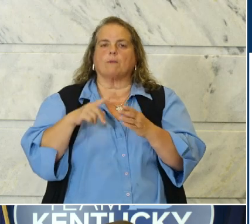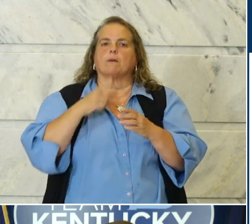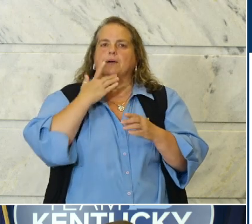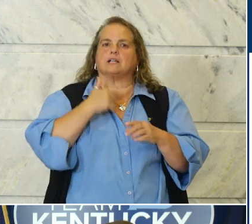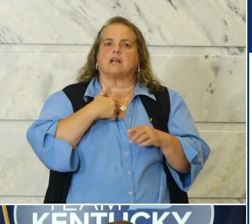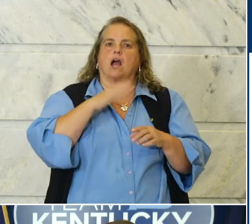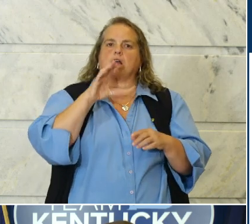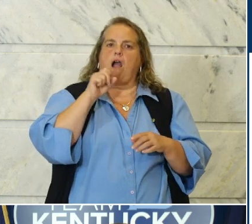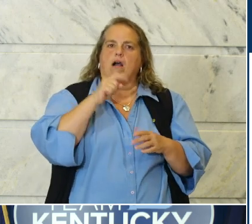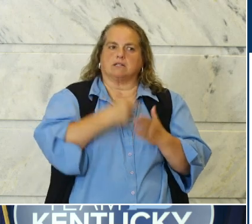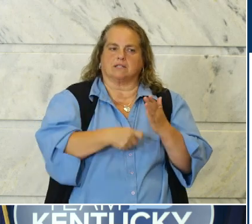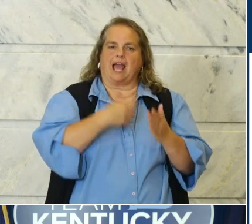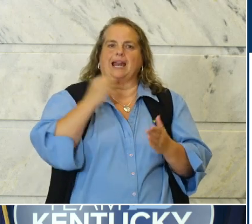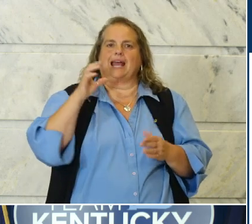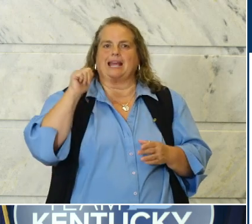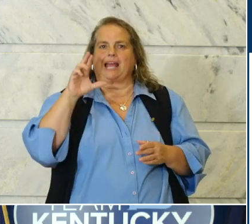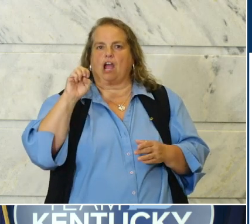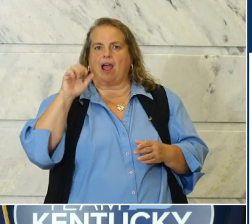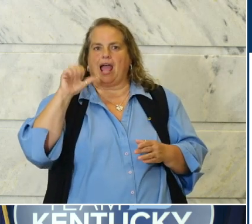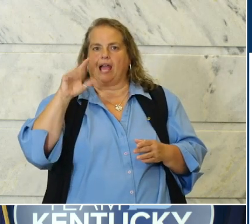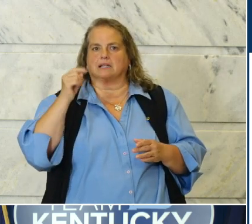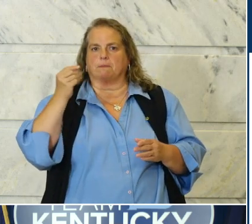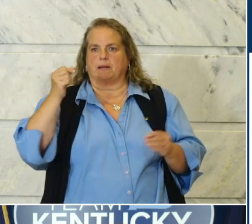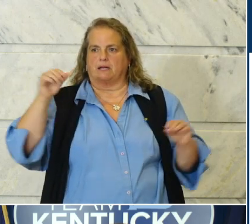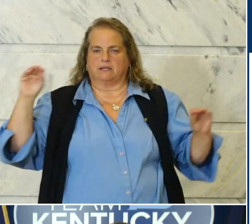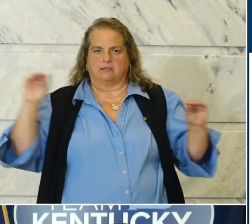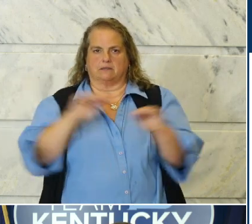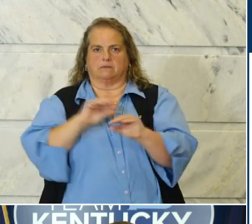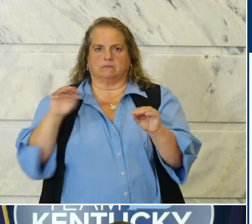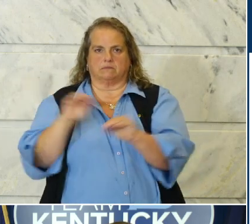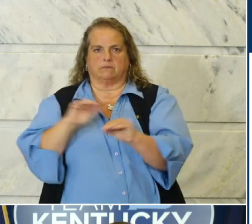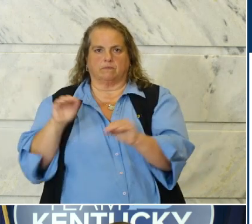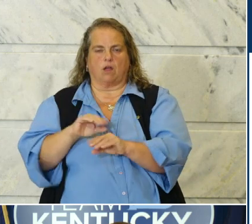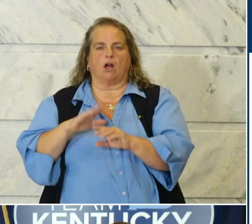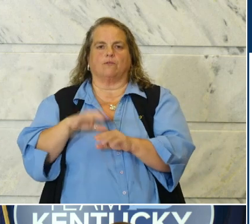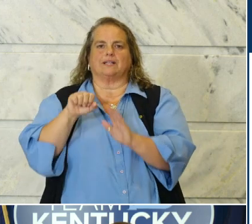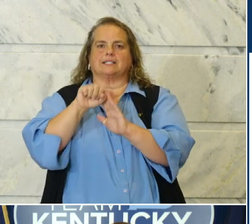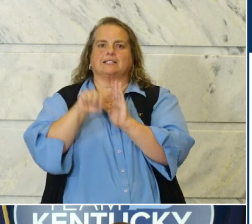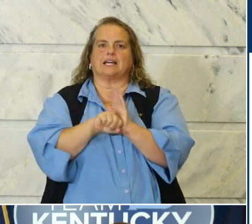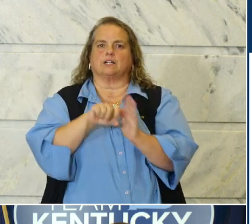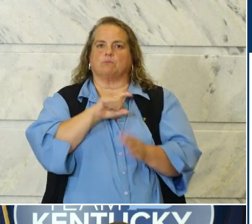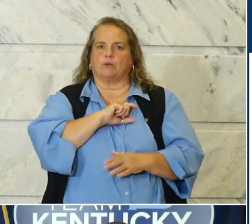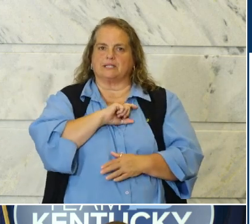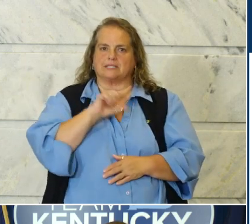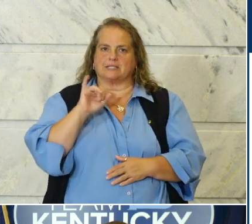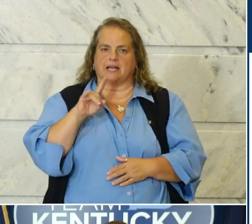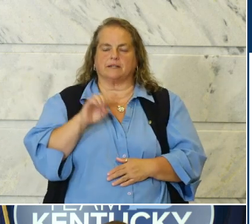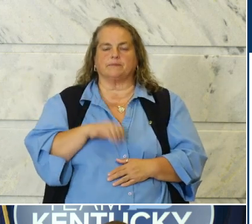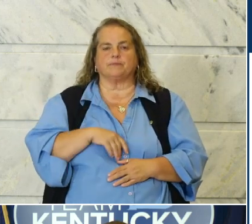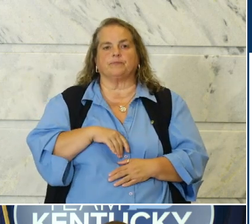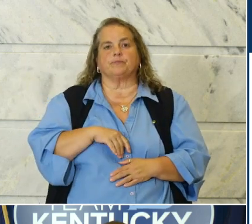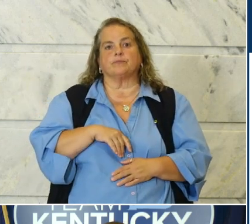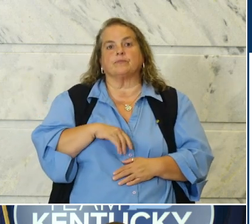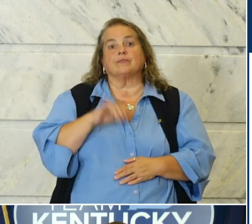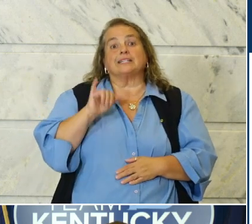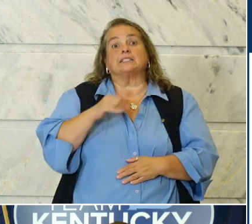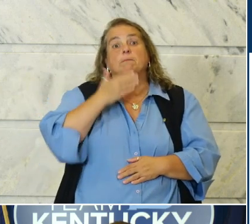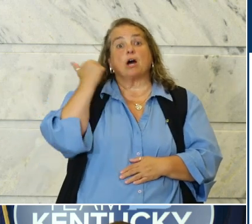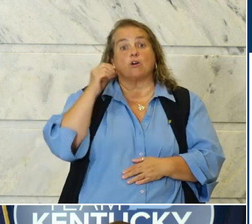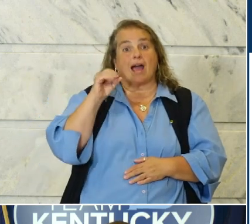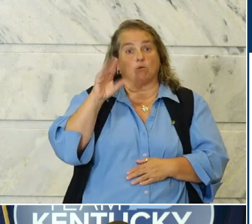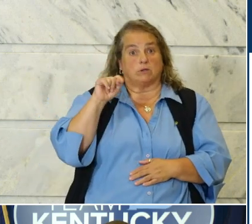and then use some CARES Act funding on the state police side. I got to tell you, this is a better